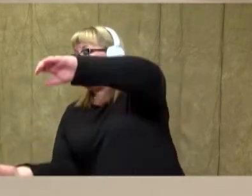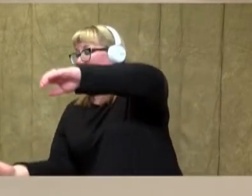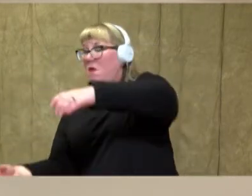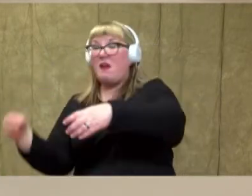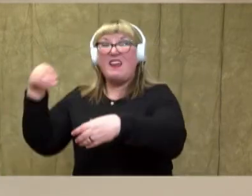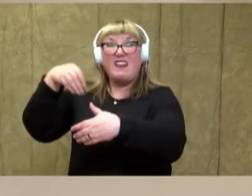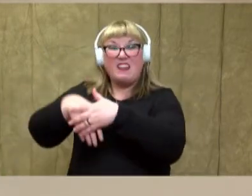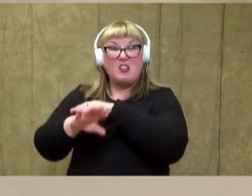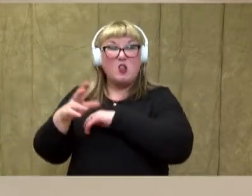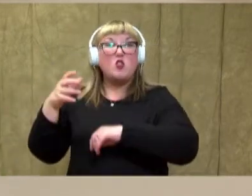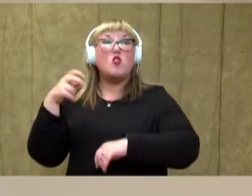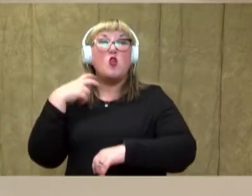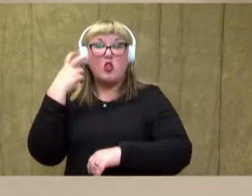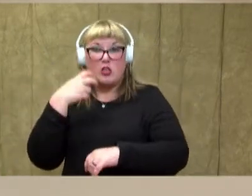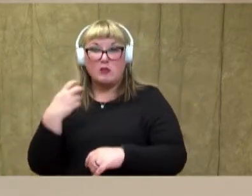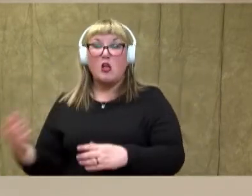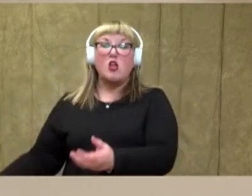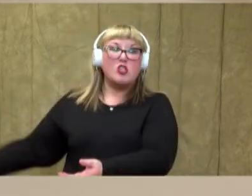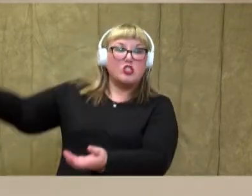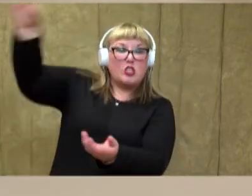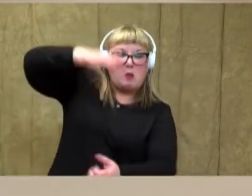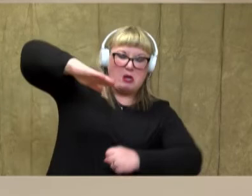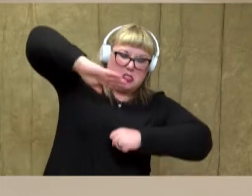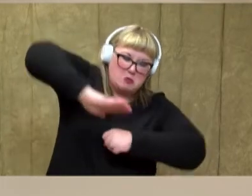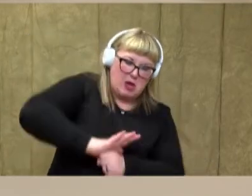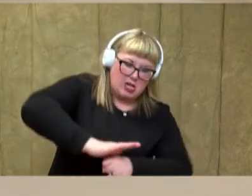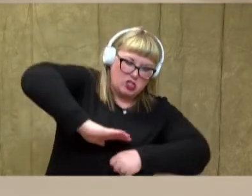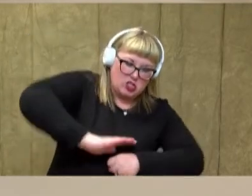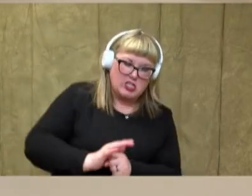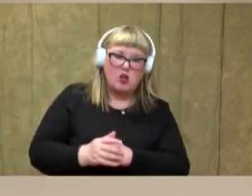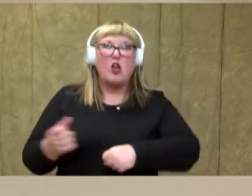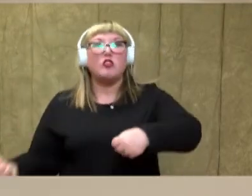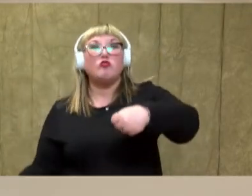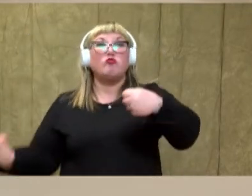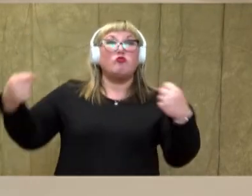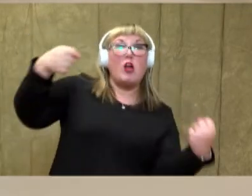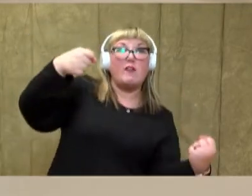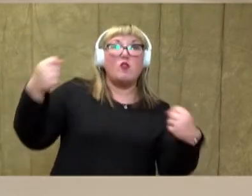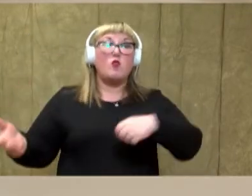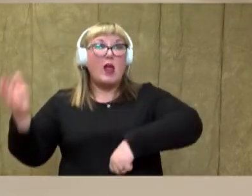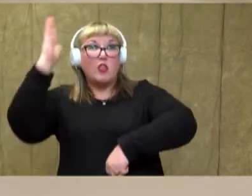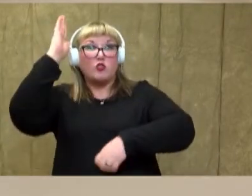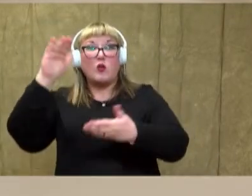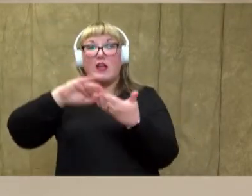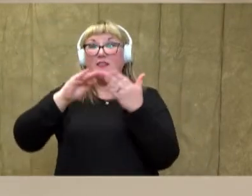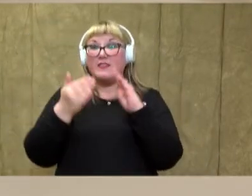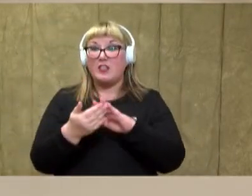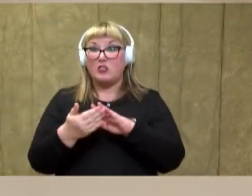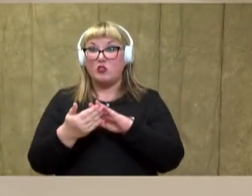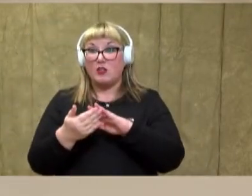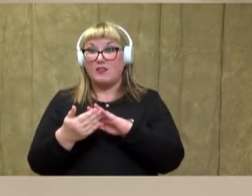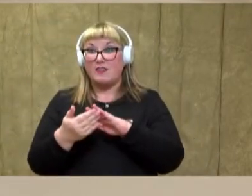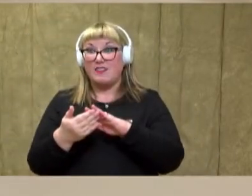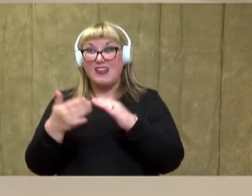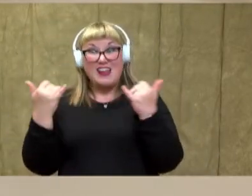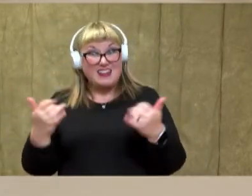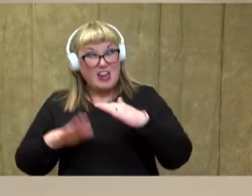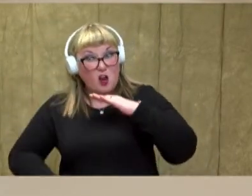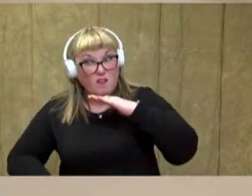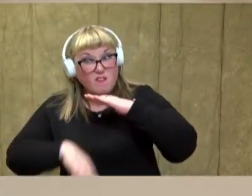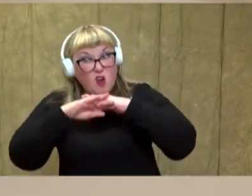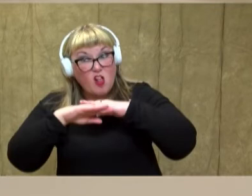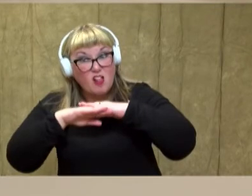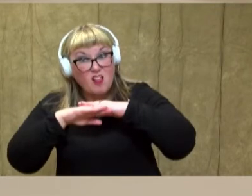truck. Dump it in, smash it down, drive around the trashy town. Is the trash truck full